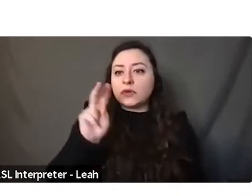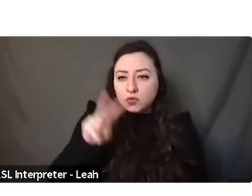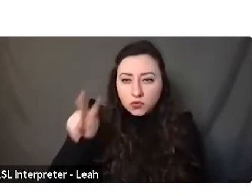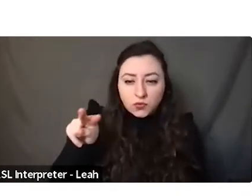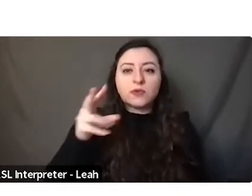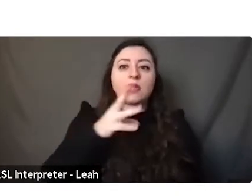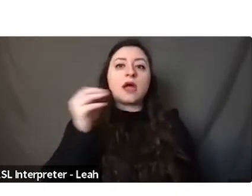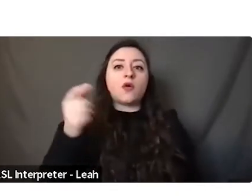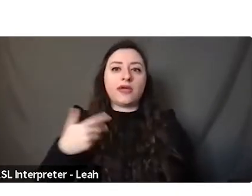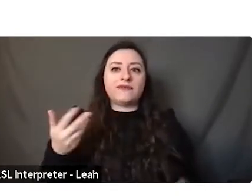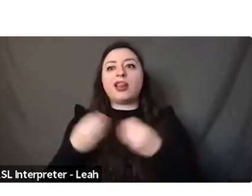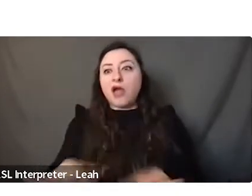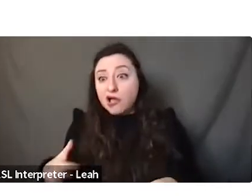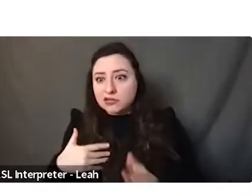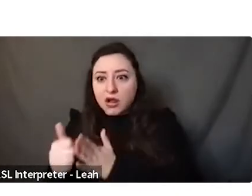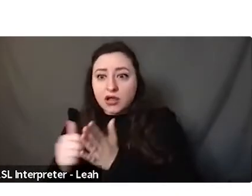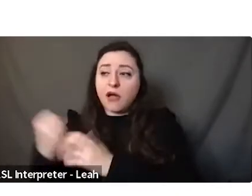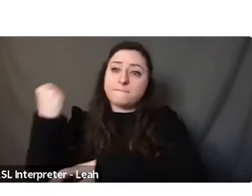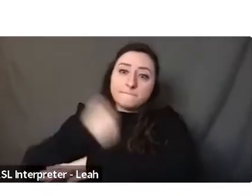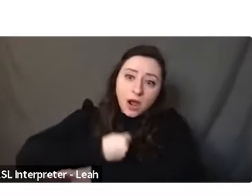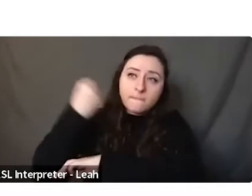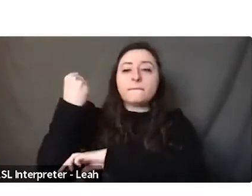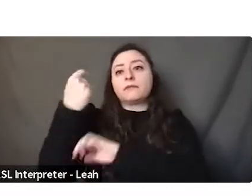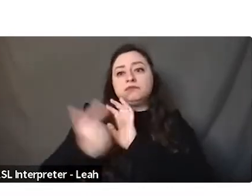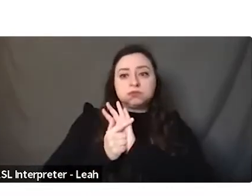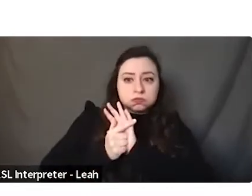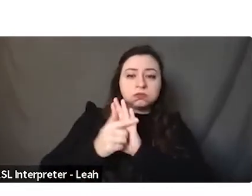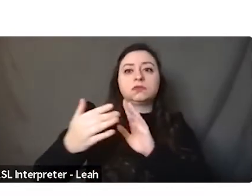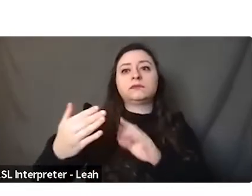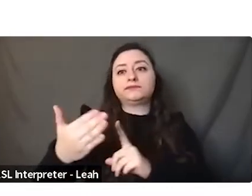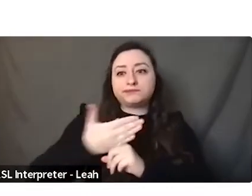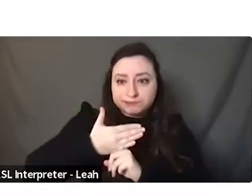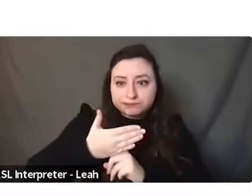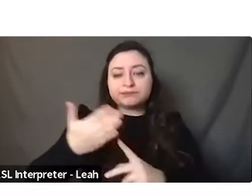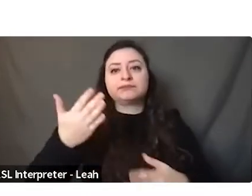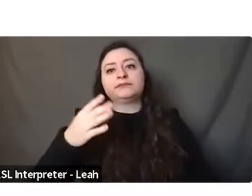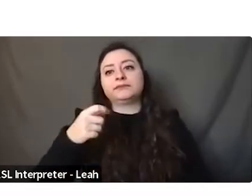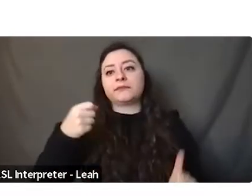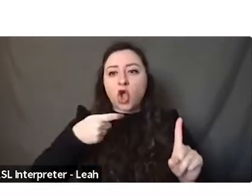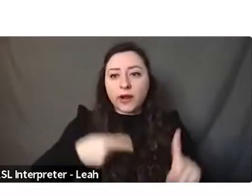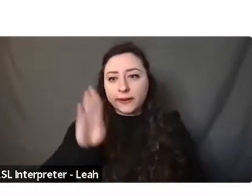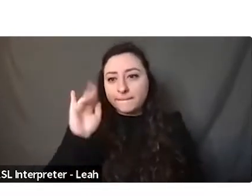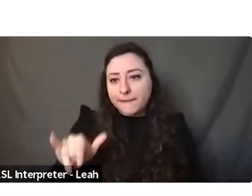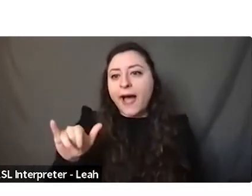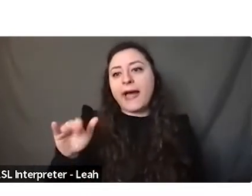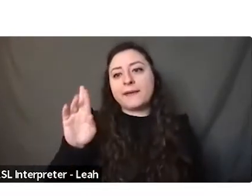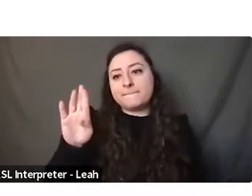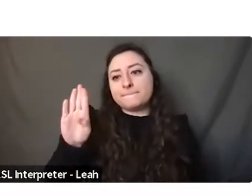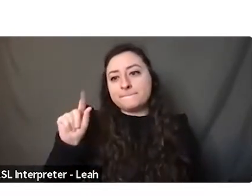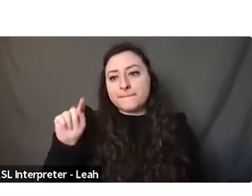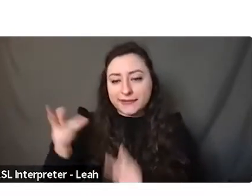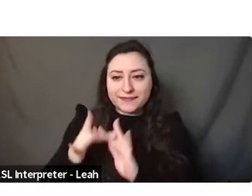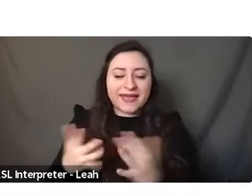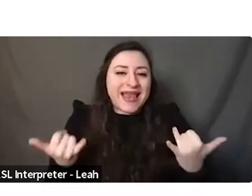and we have lost our account. We have been shadow banned. Currently, we are being shadow banned, targeted by bots. So it's not